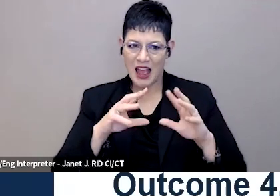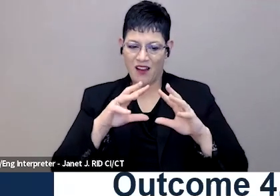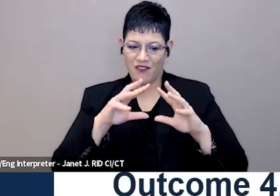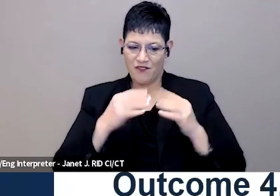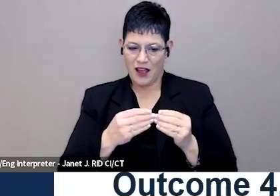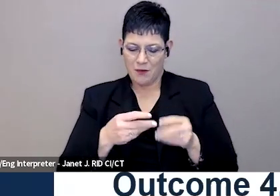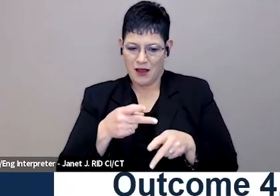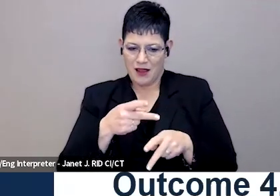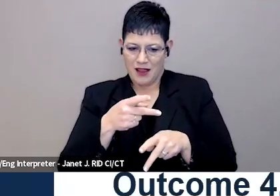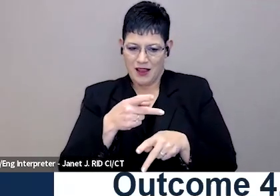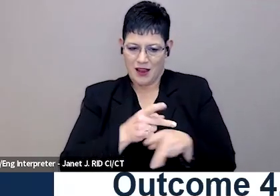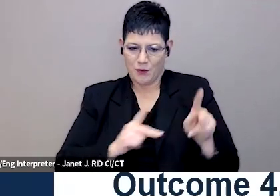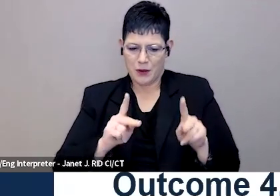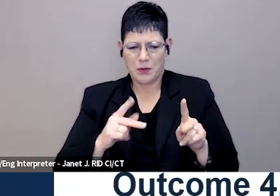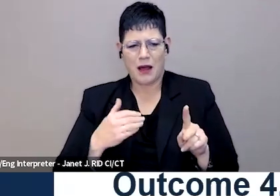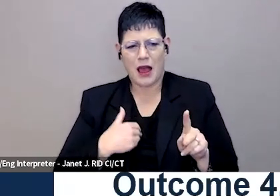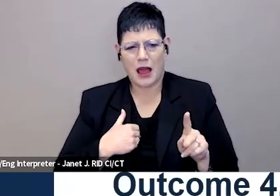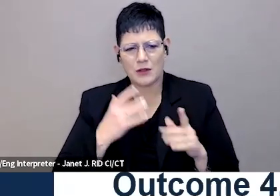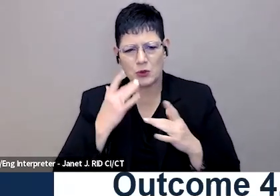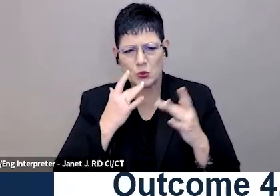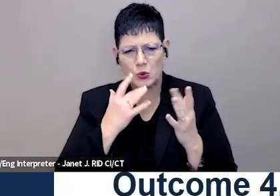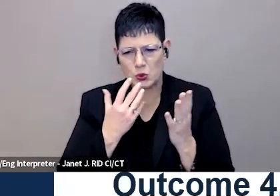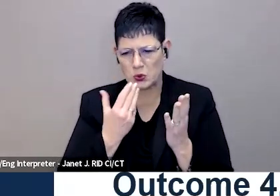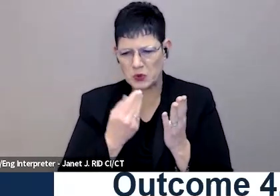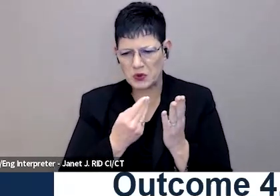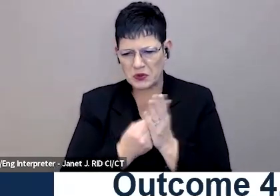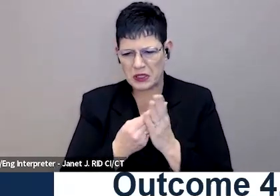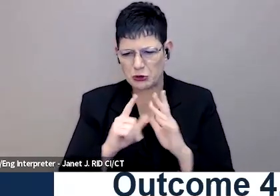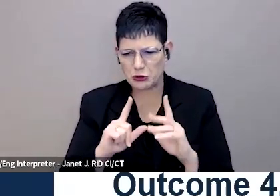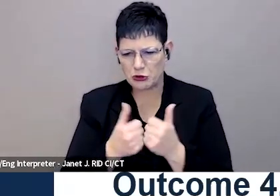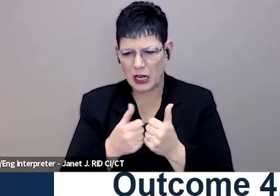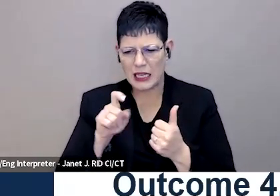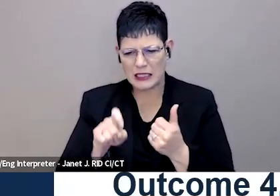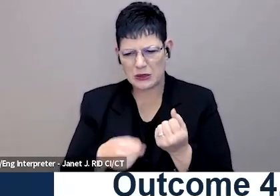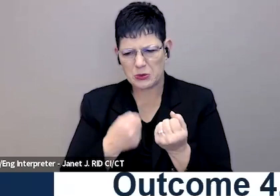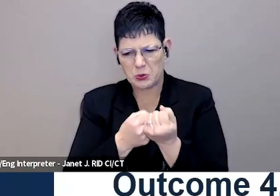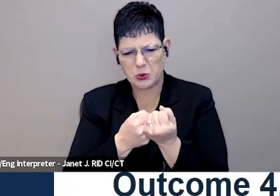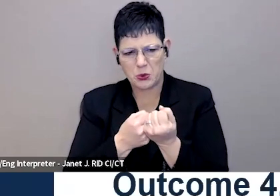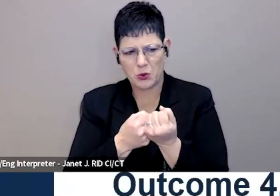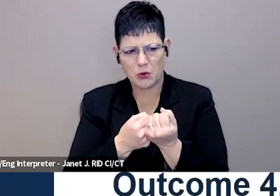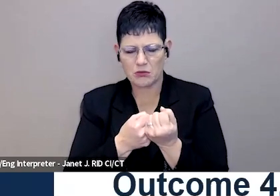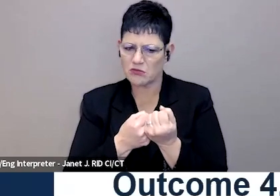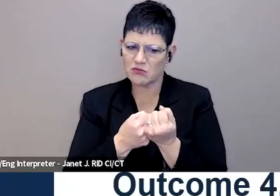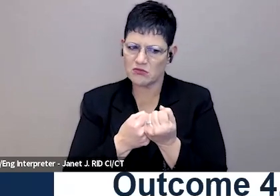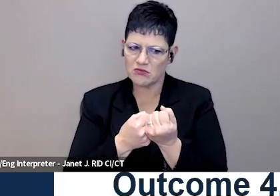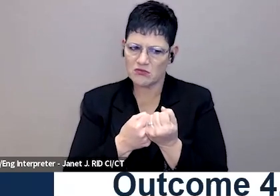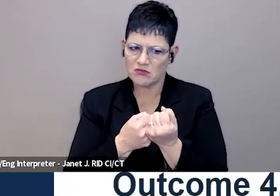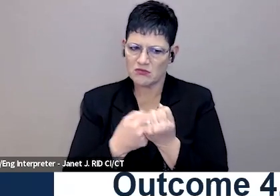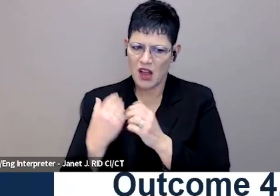face financial challenges, and they need relief from those challenges.